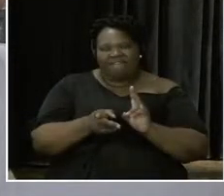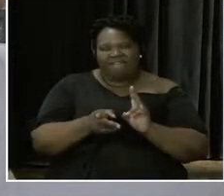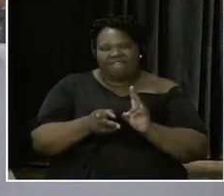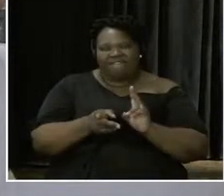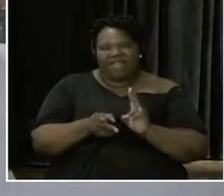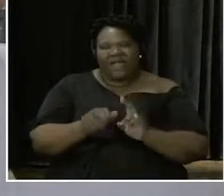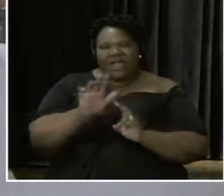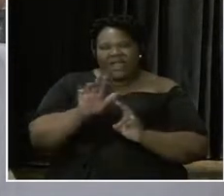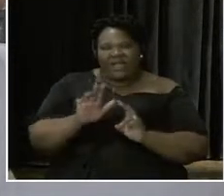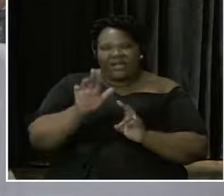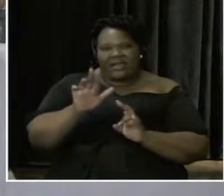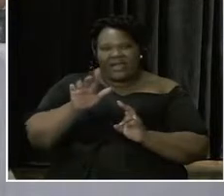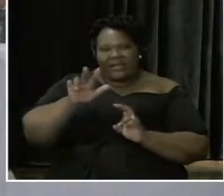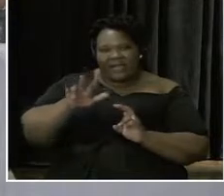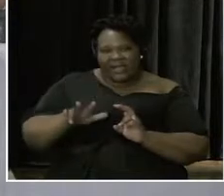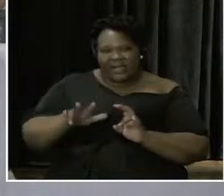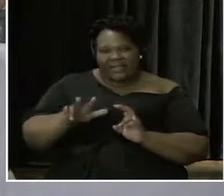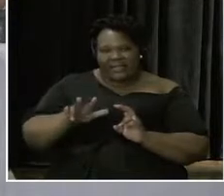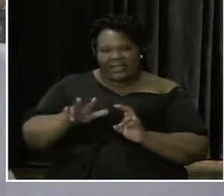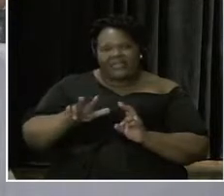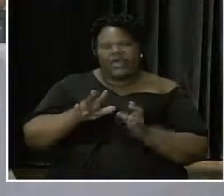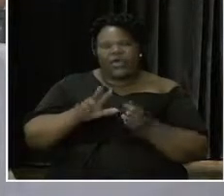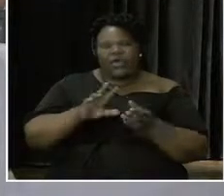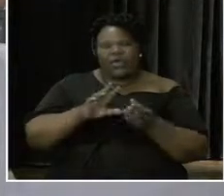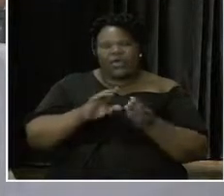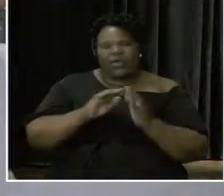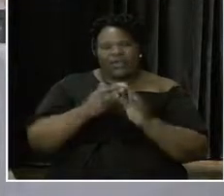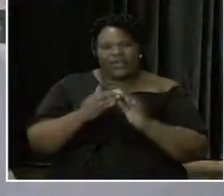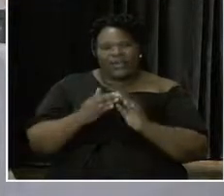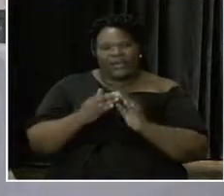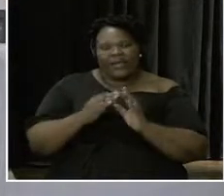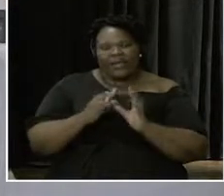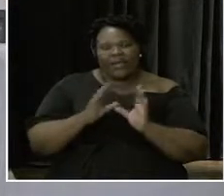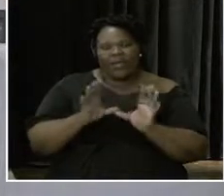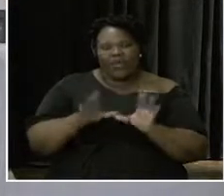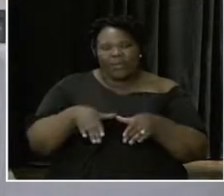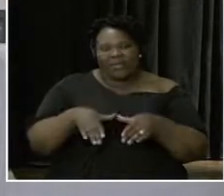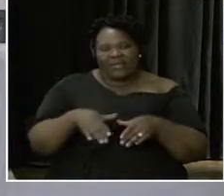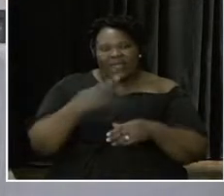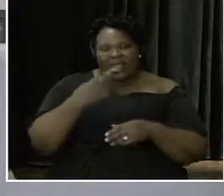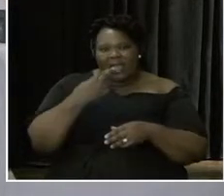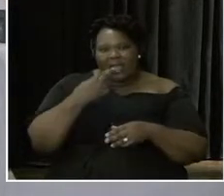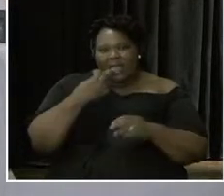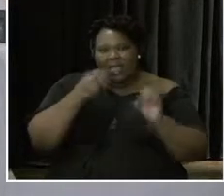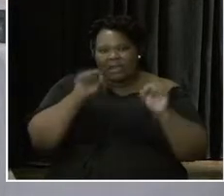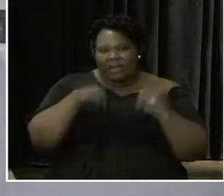of 1998. Committee recommends. Is the recommendation agreed?